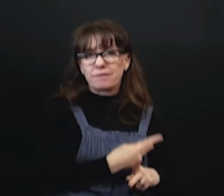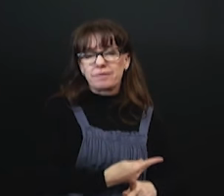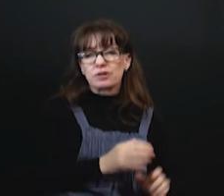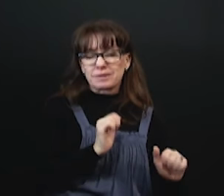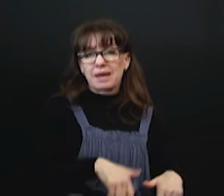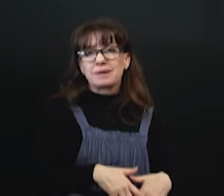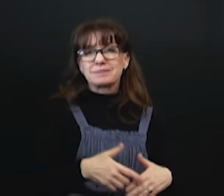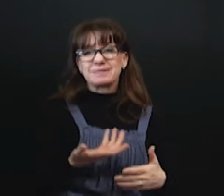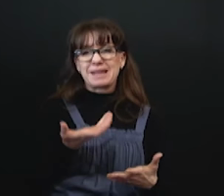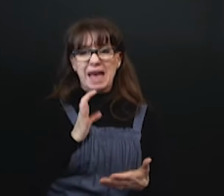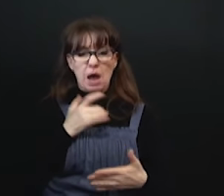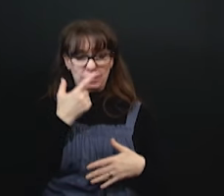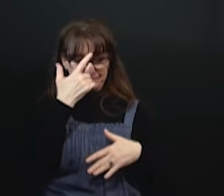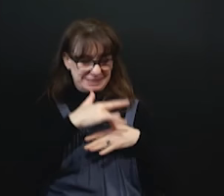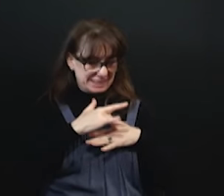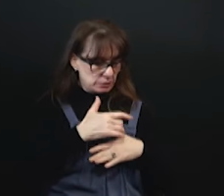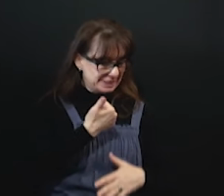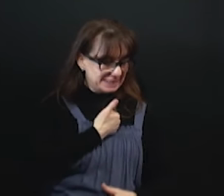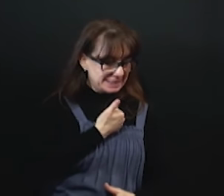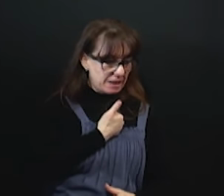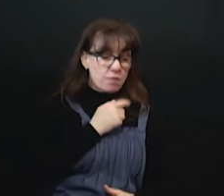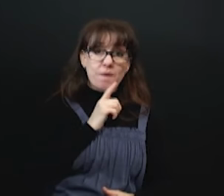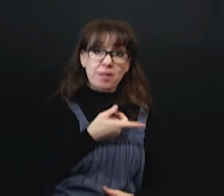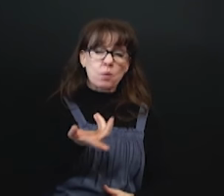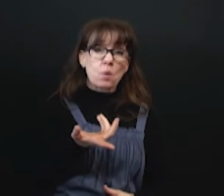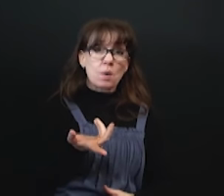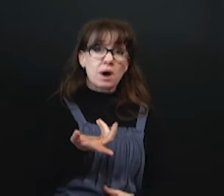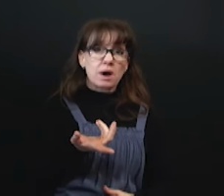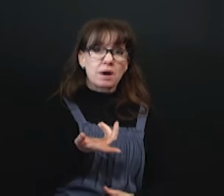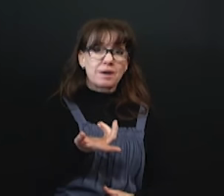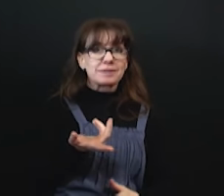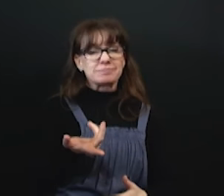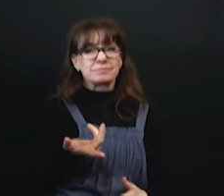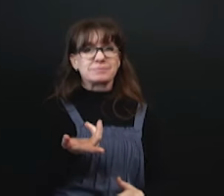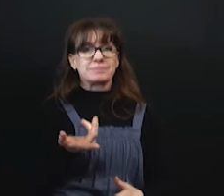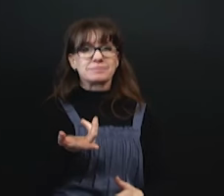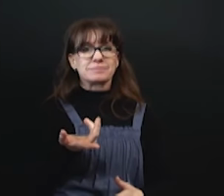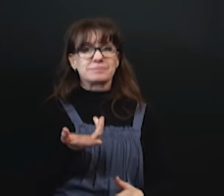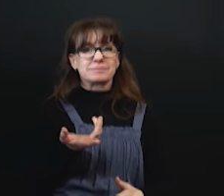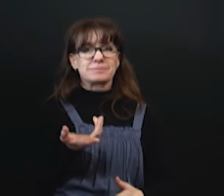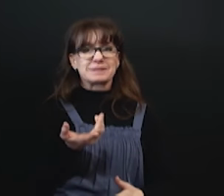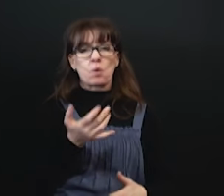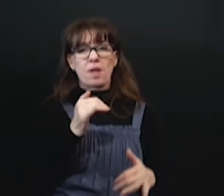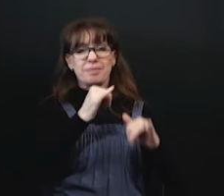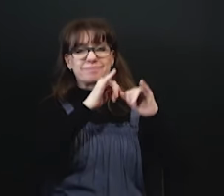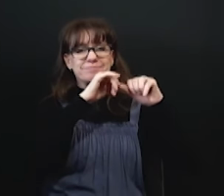But so much of our obsession with self, you know what it really is? It's idolatry.